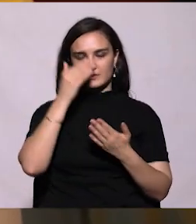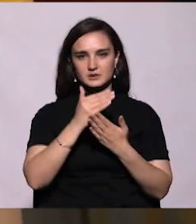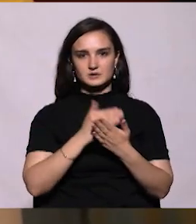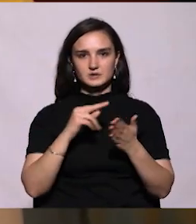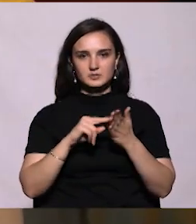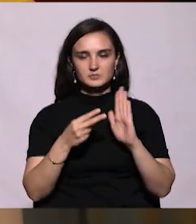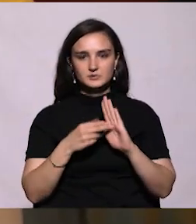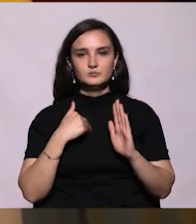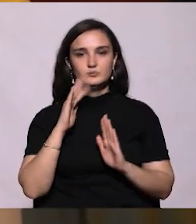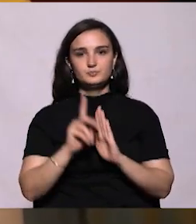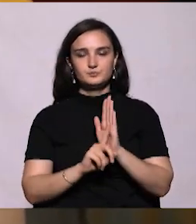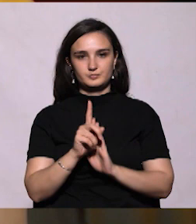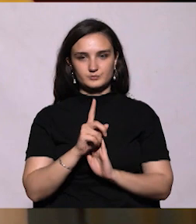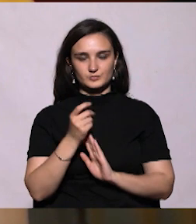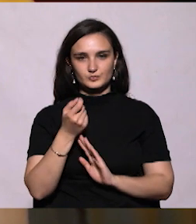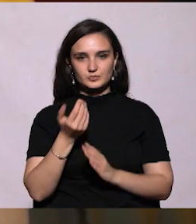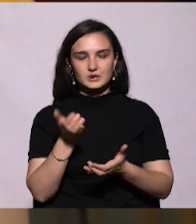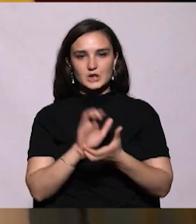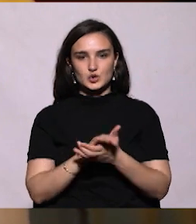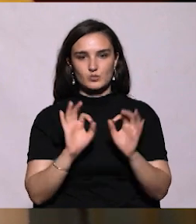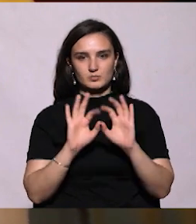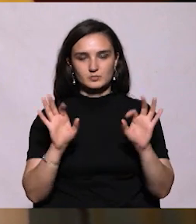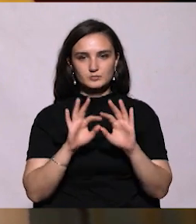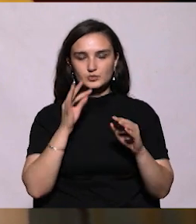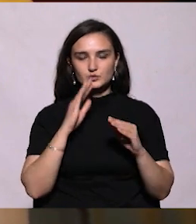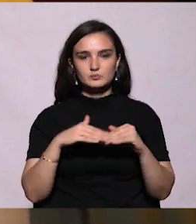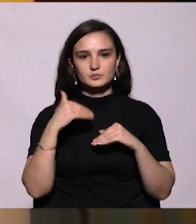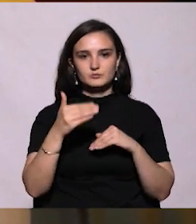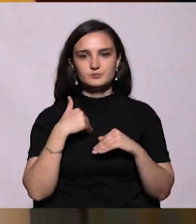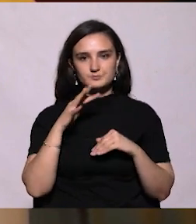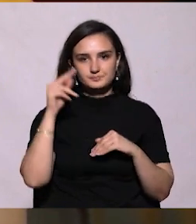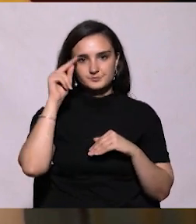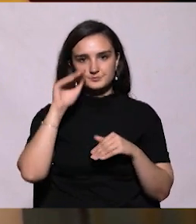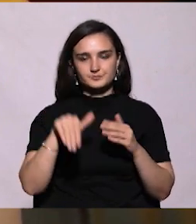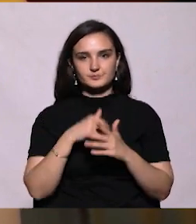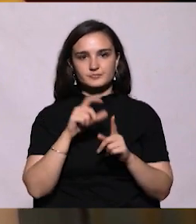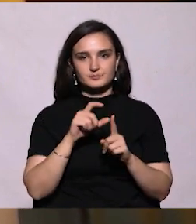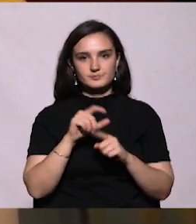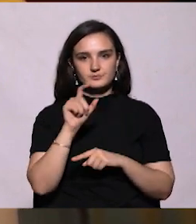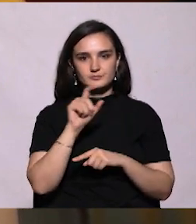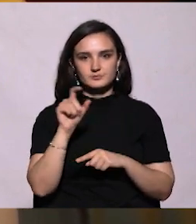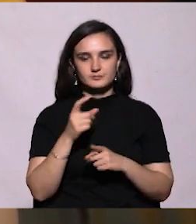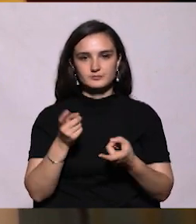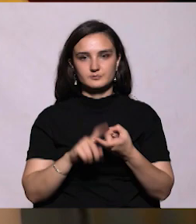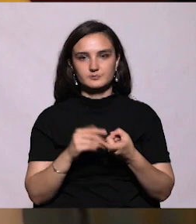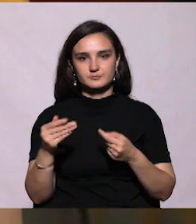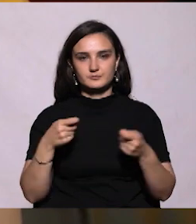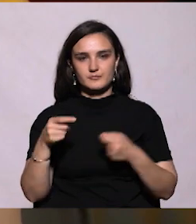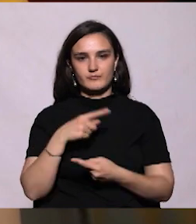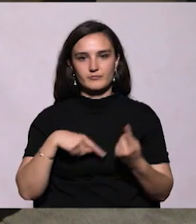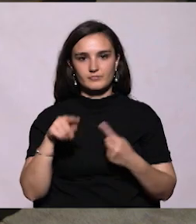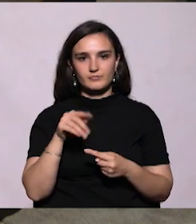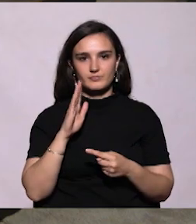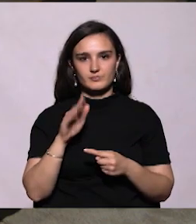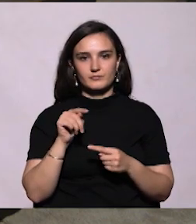We are going to start with a little introduction. After that, we will learn new vocabulary related to business, and it